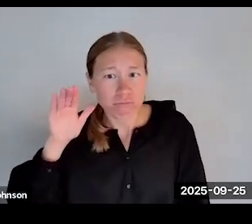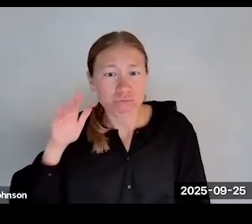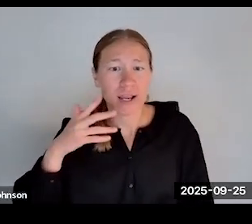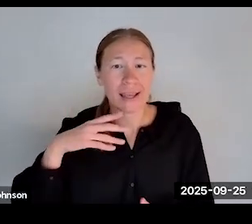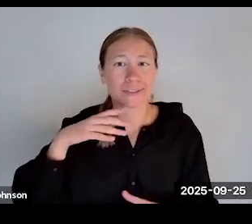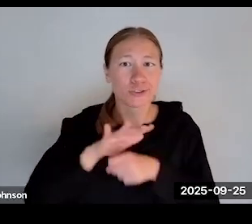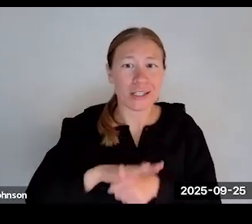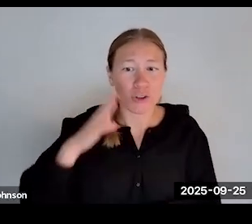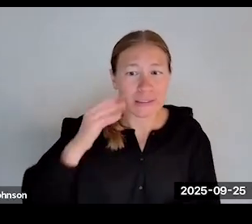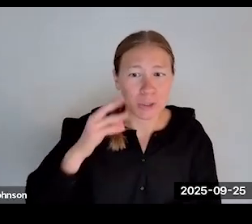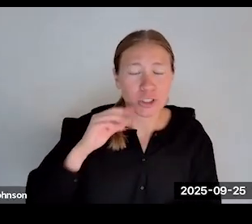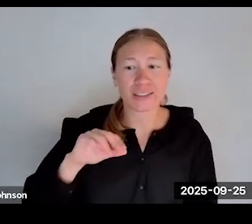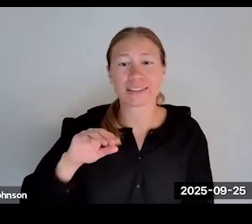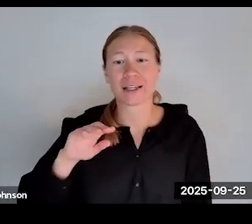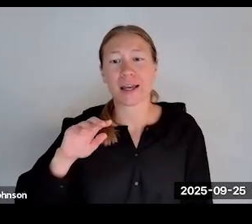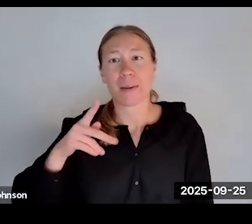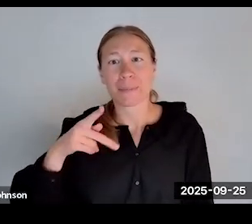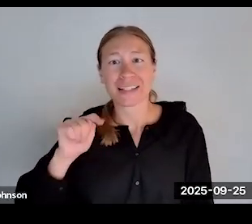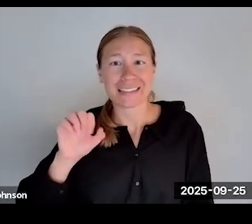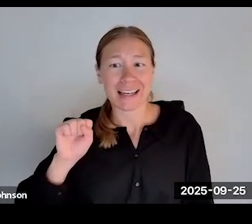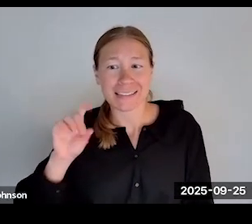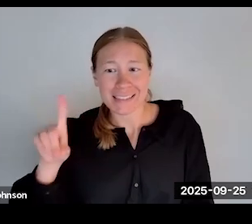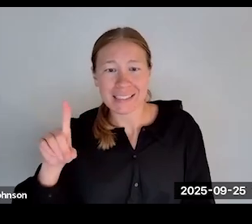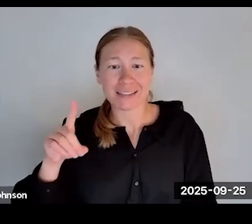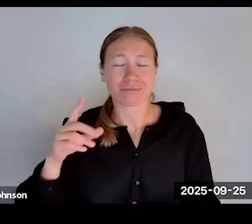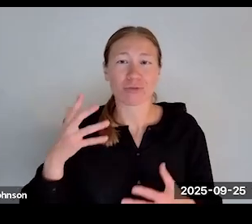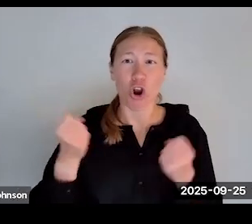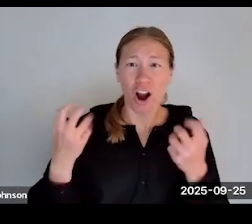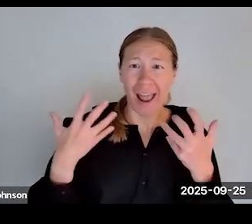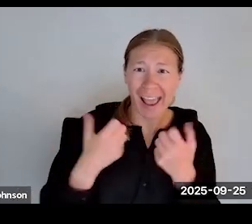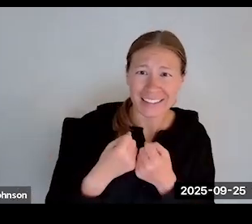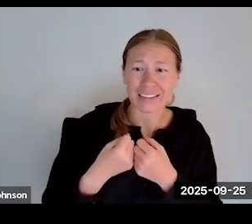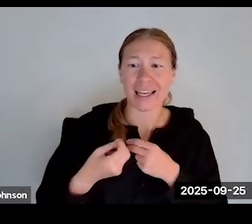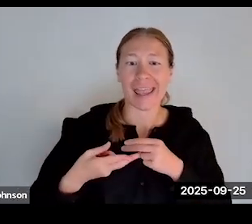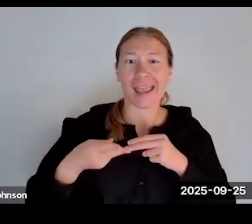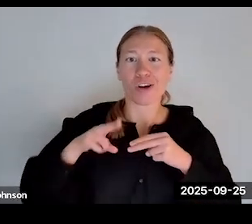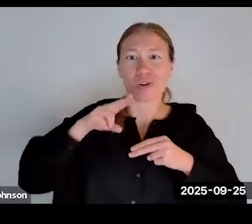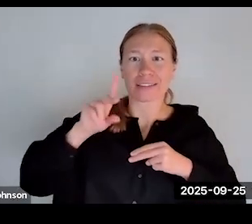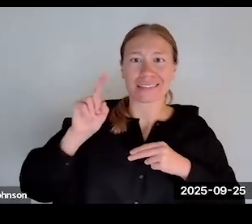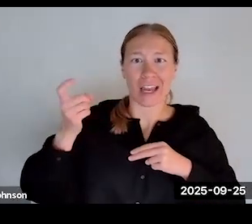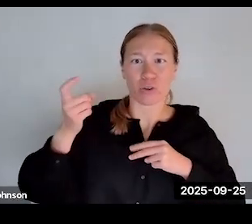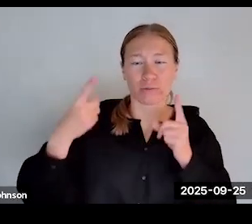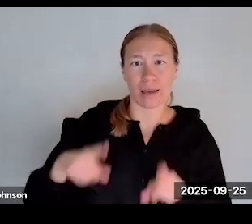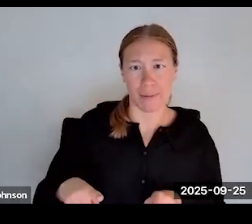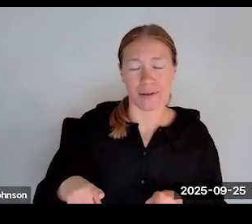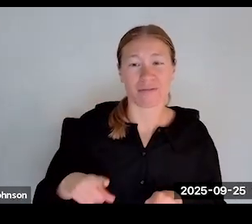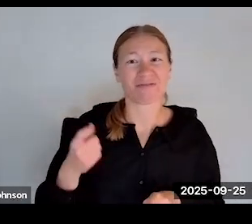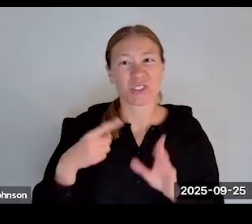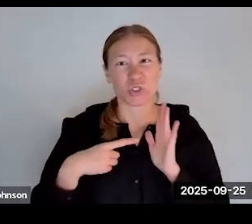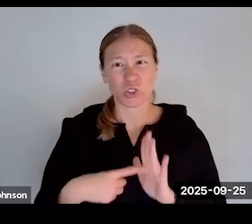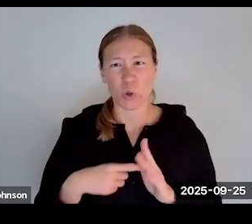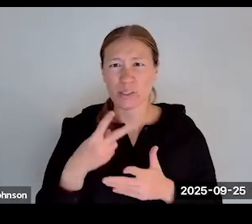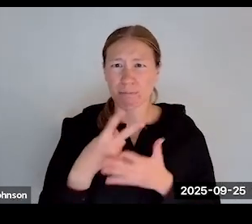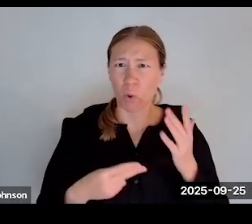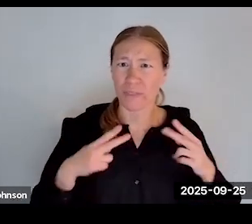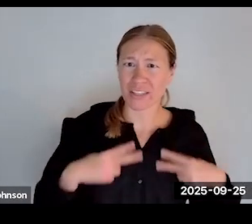as post-traumatic stress disorder can increase the likelihood of developing fibromyalgia, highlighting how both physical